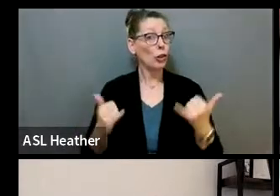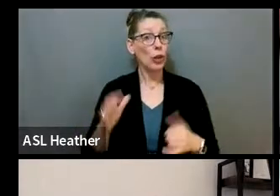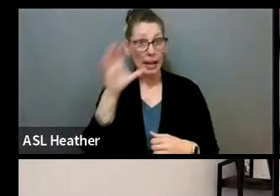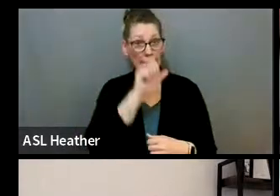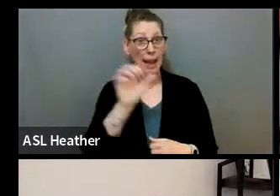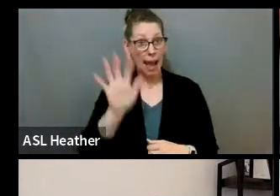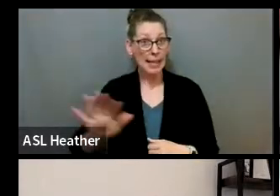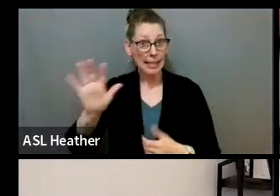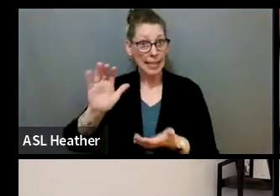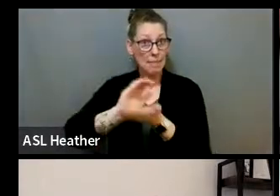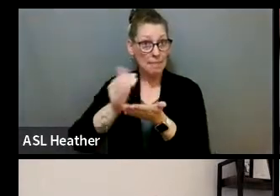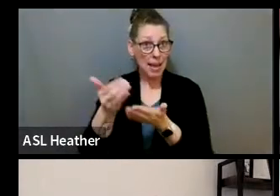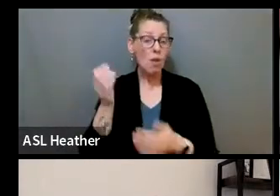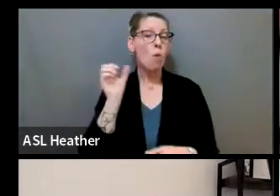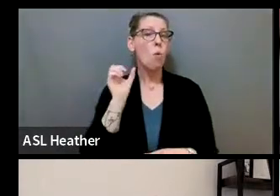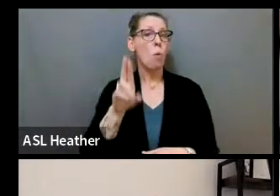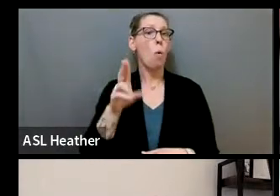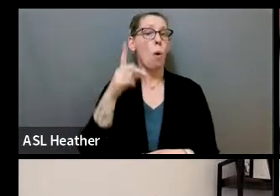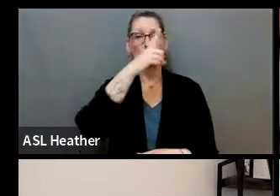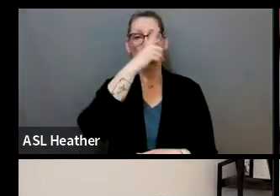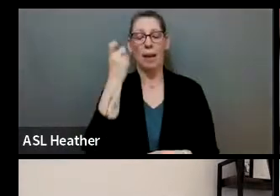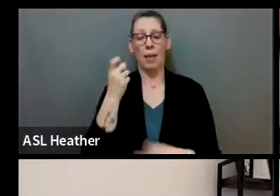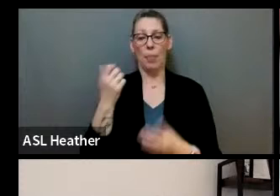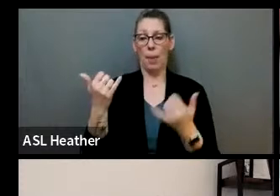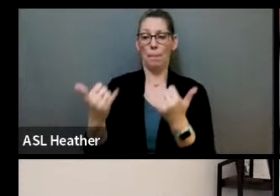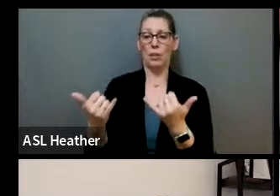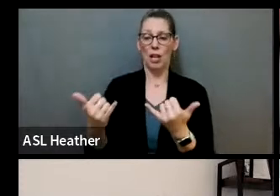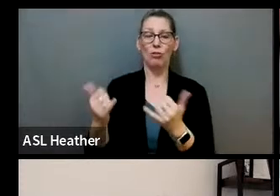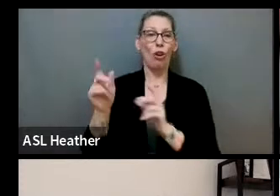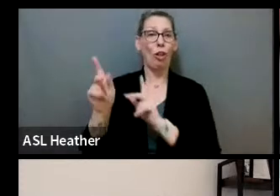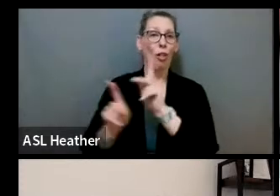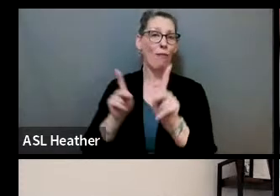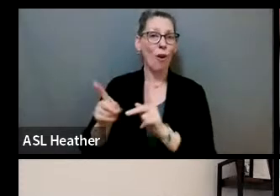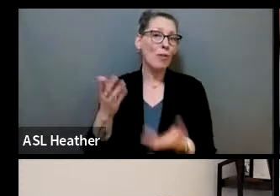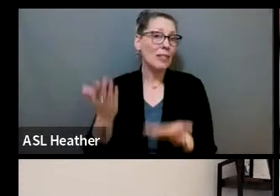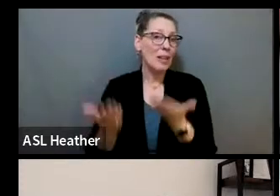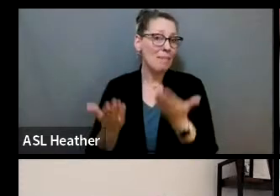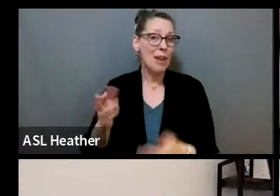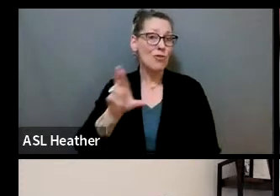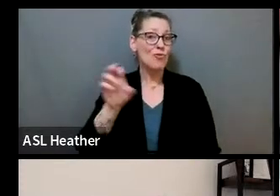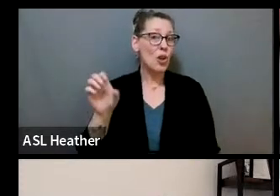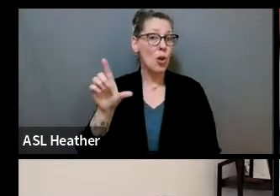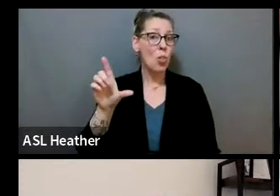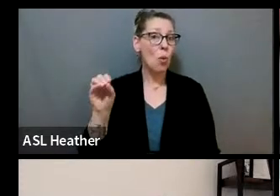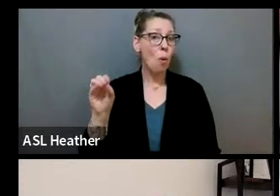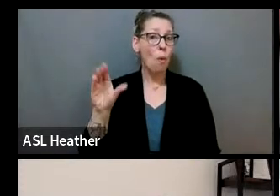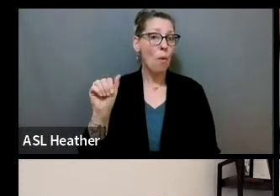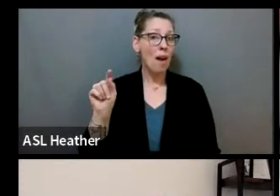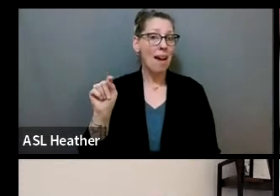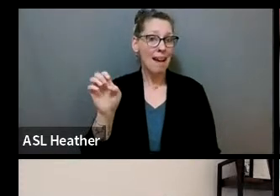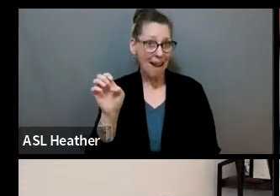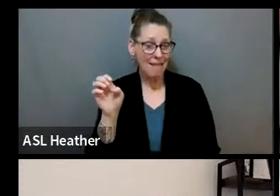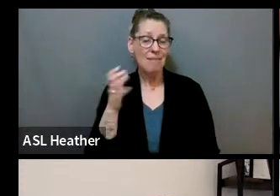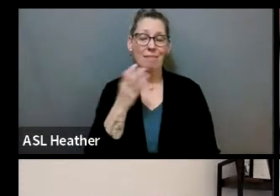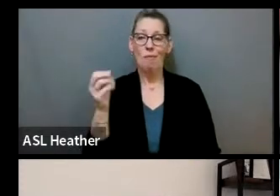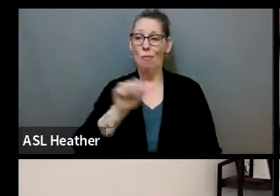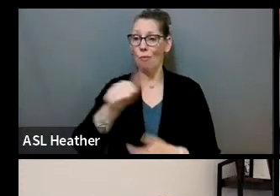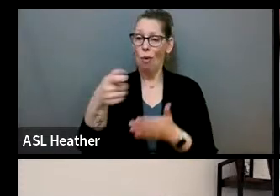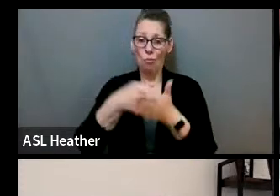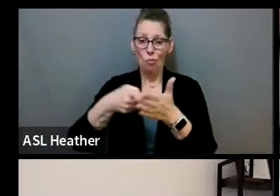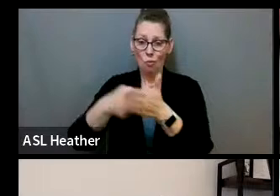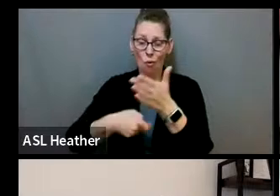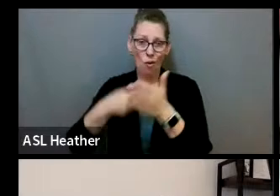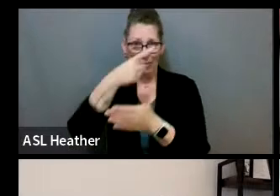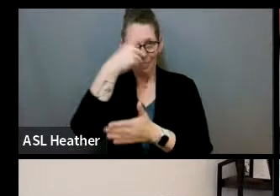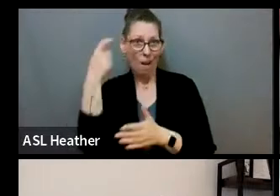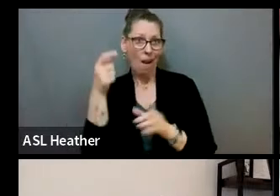or given some of the potential folks that may need to be relocated and other costs as a result of